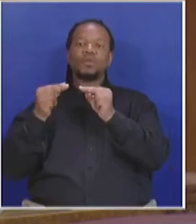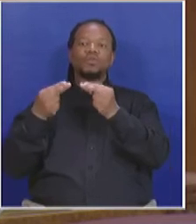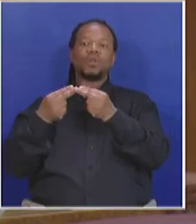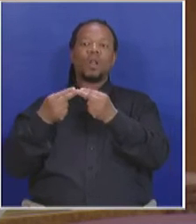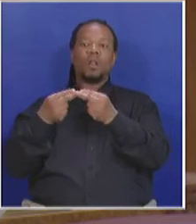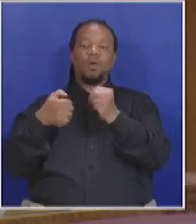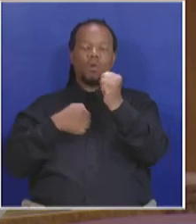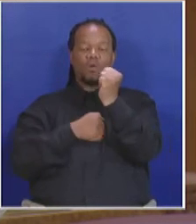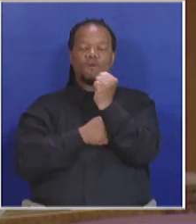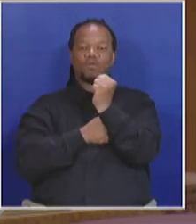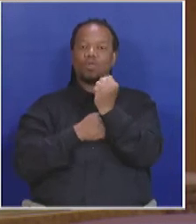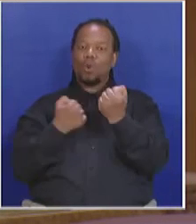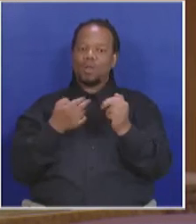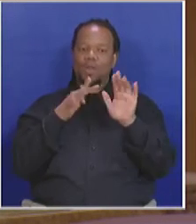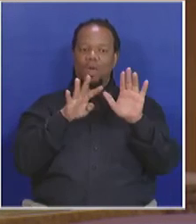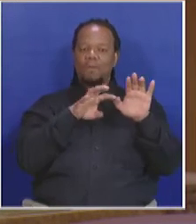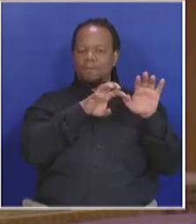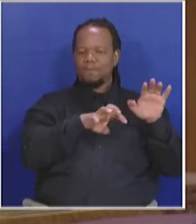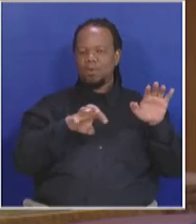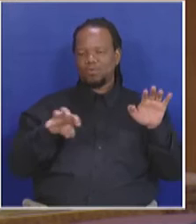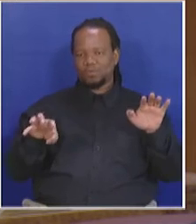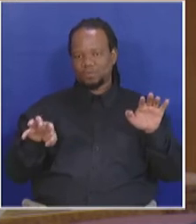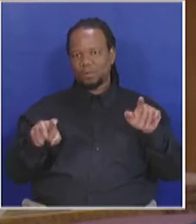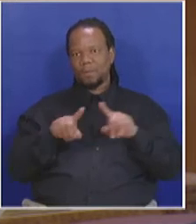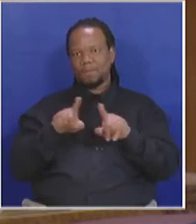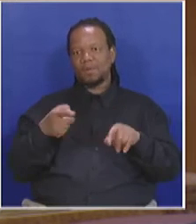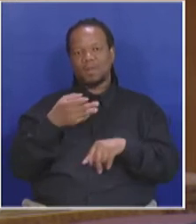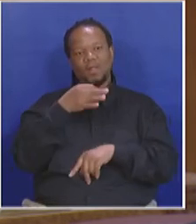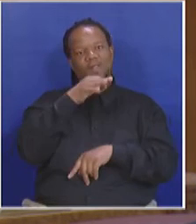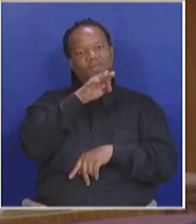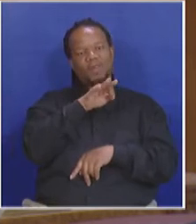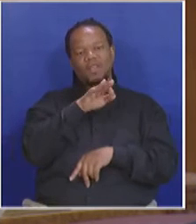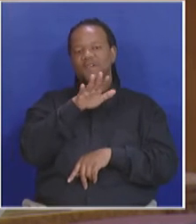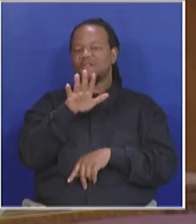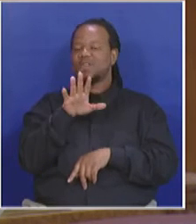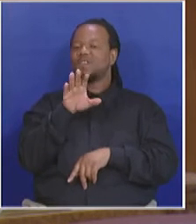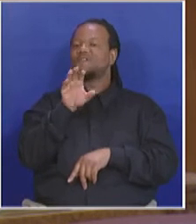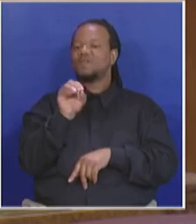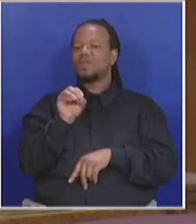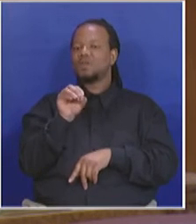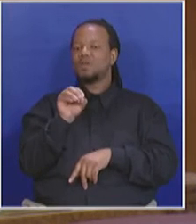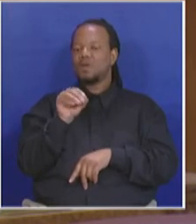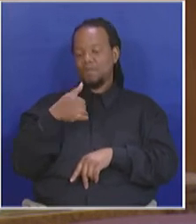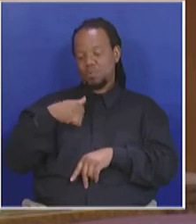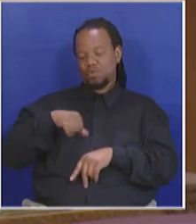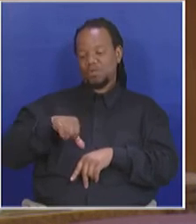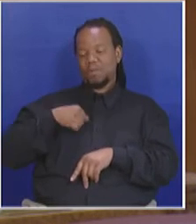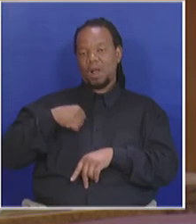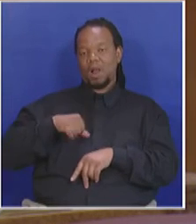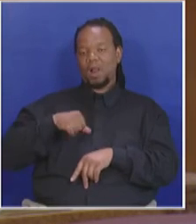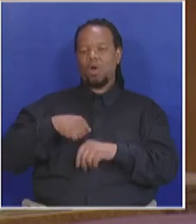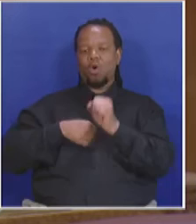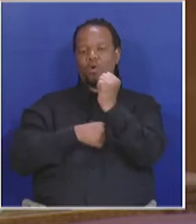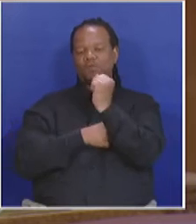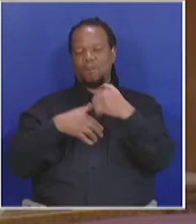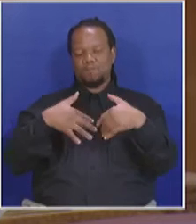provinces, electoral offices, and approximately 350 municipal electoral offices. Therefore, wishes him well